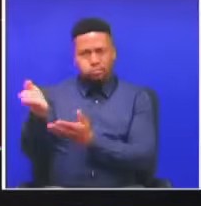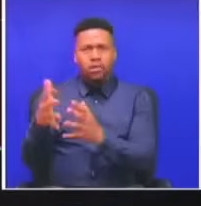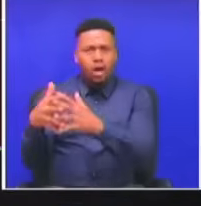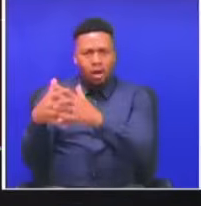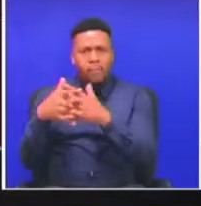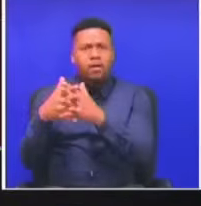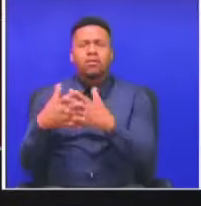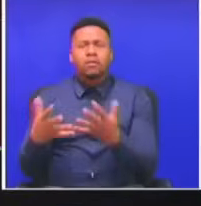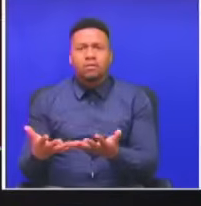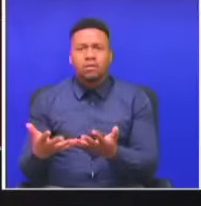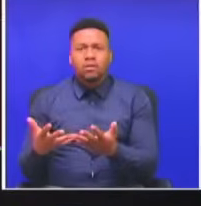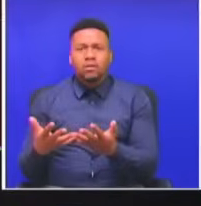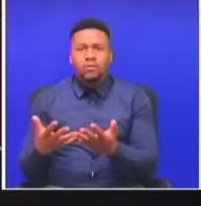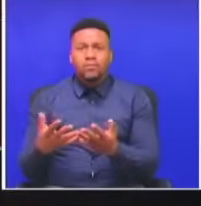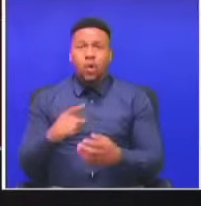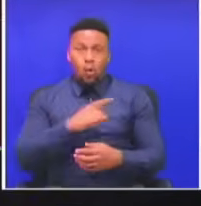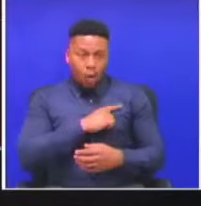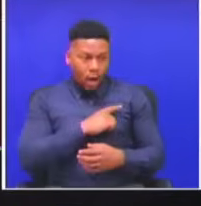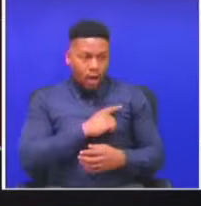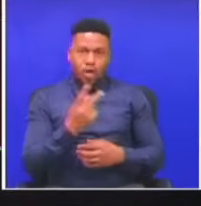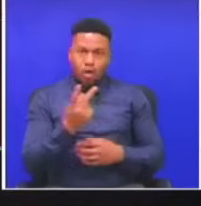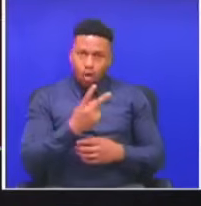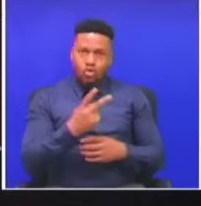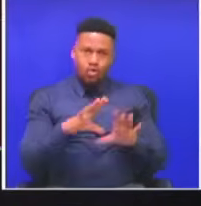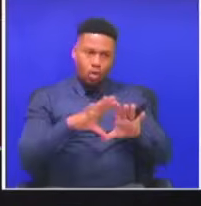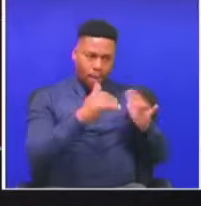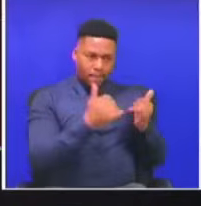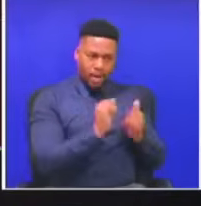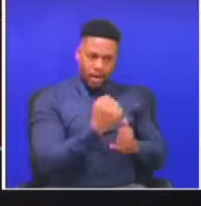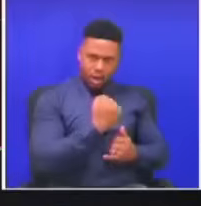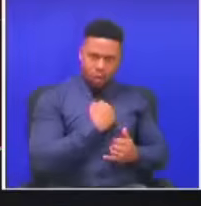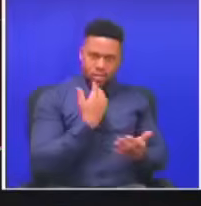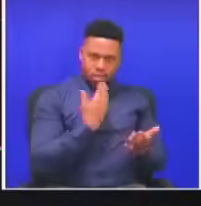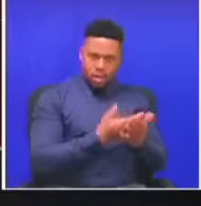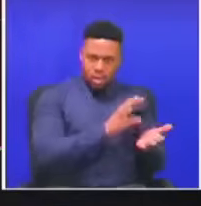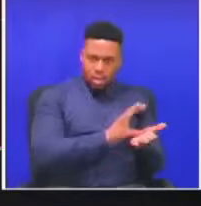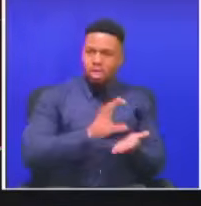enable companies also to invest in the United States, but